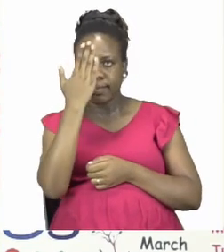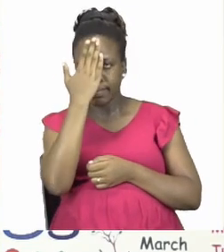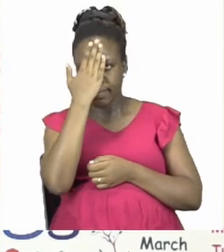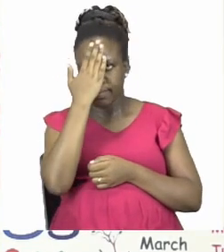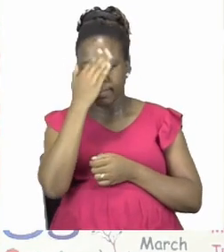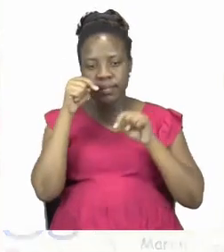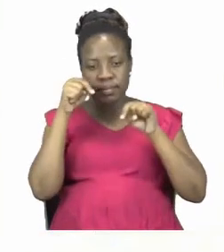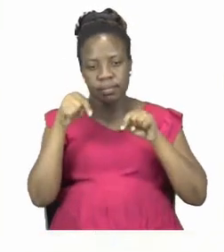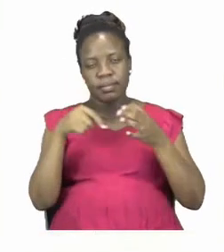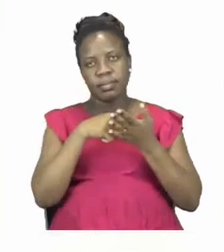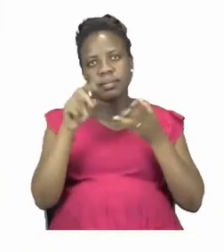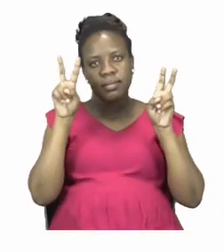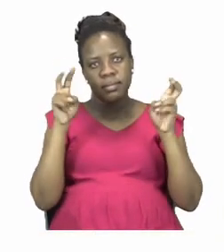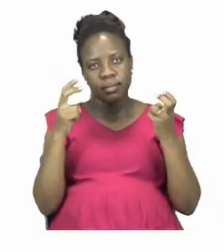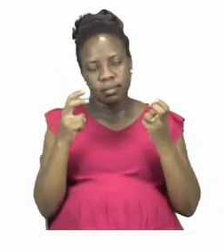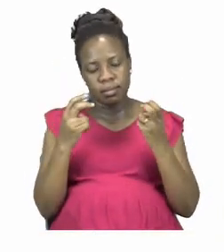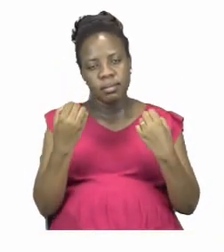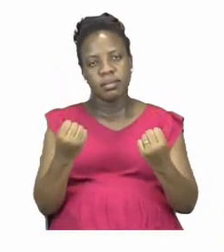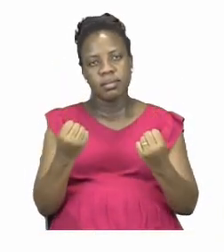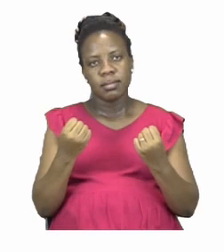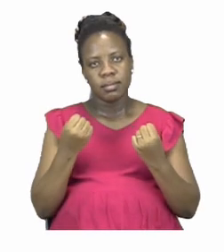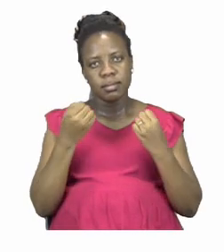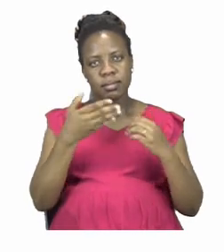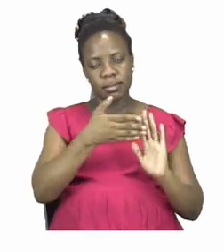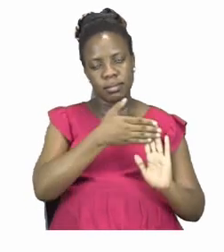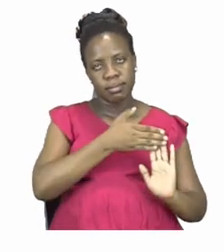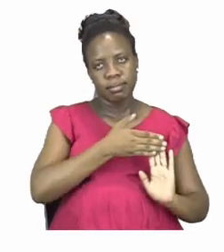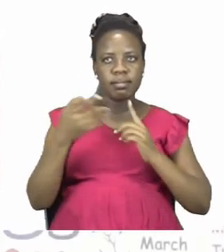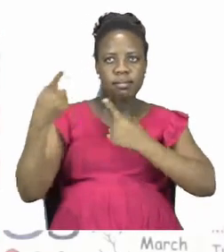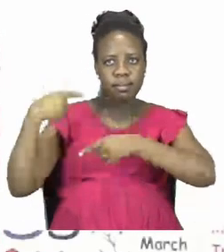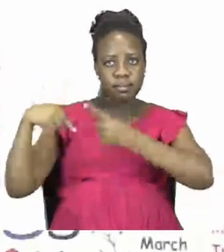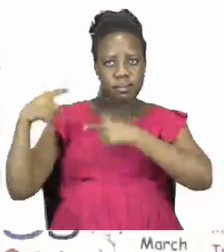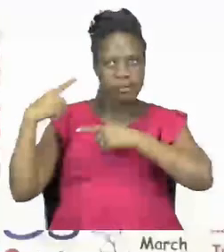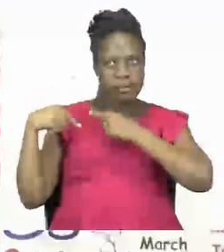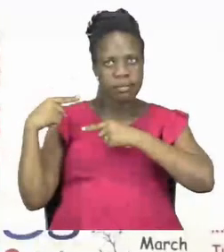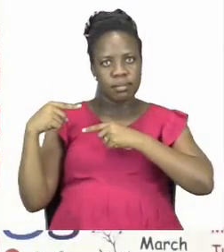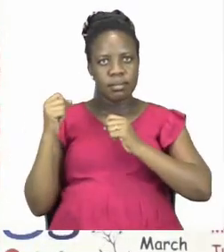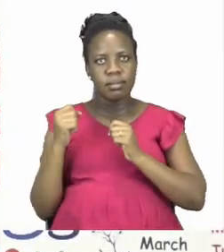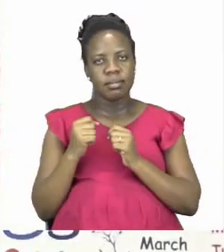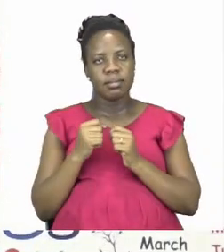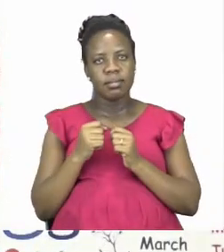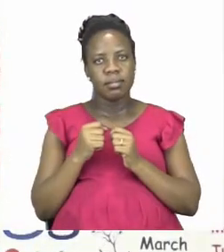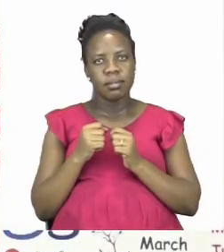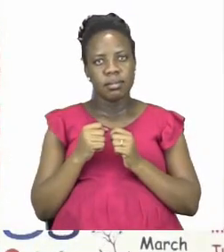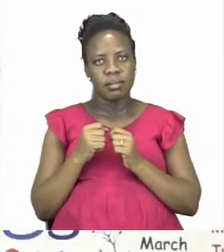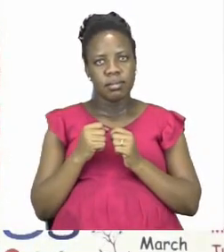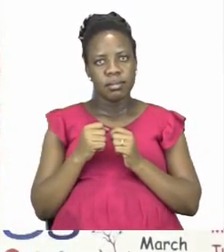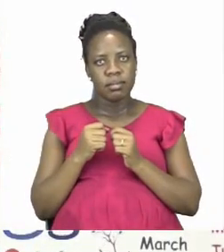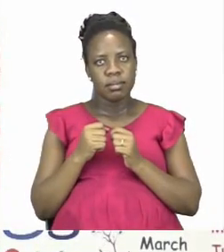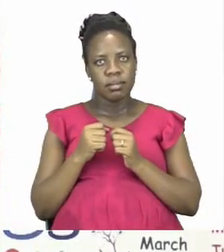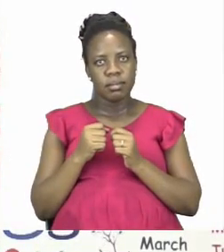our theme this week is saving energy and revision. Now, everyone,